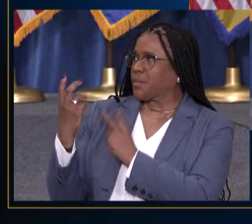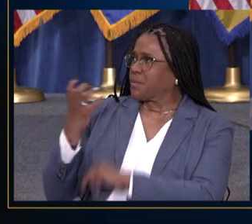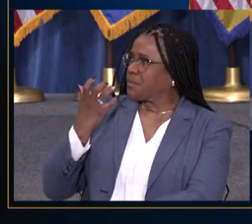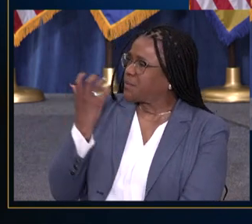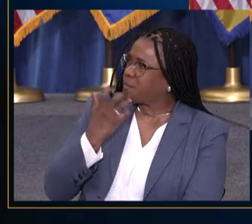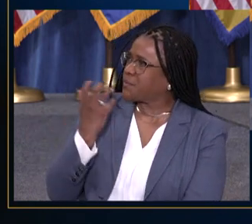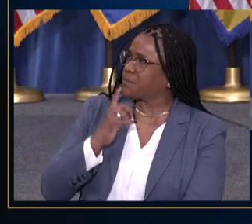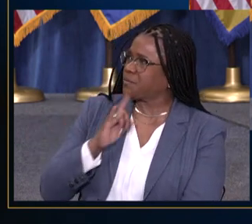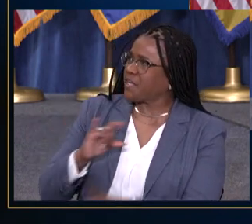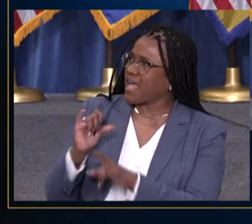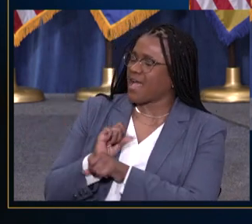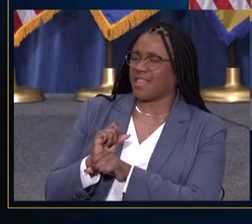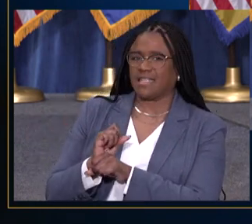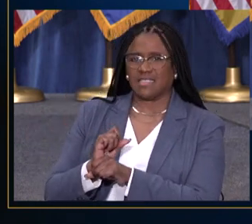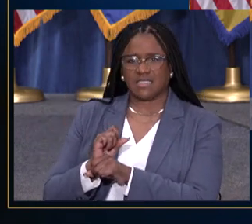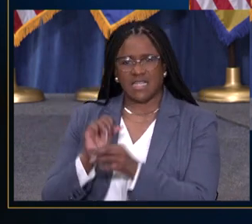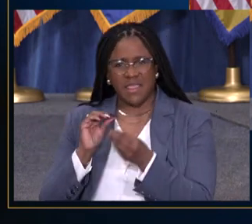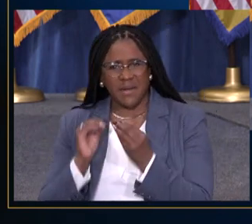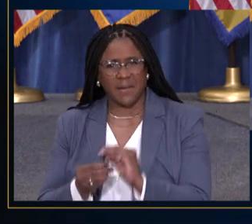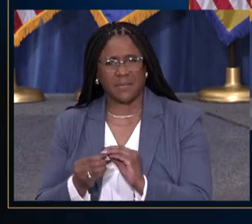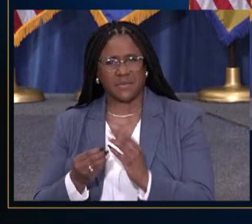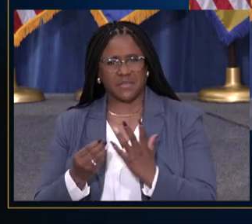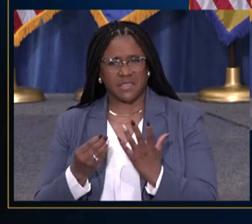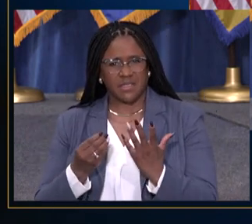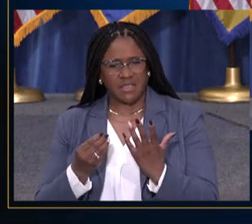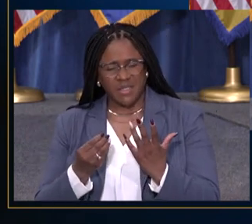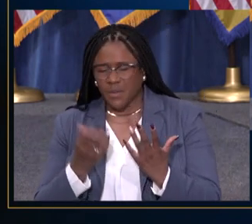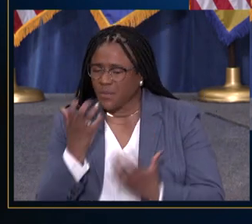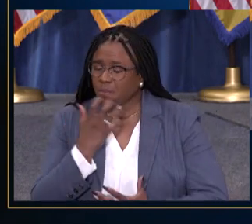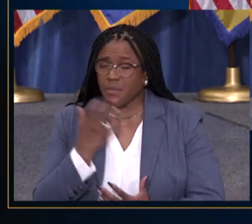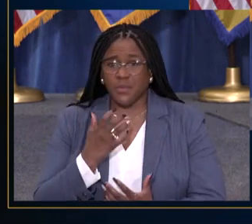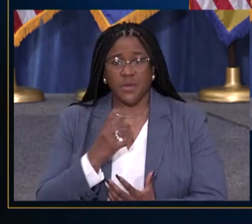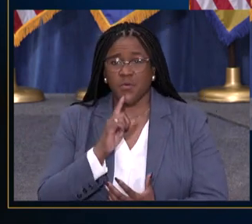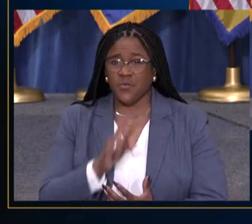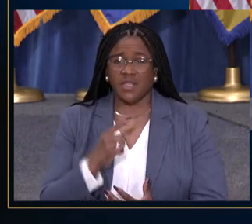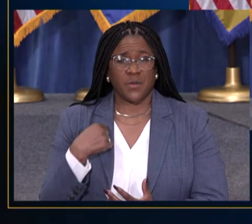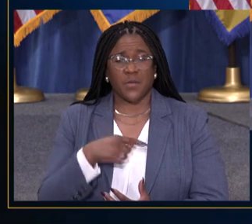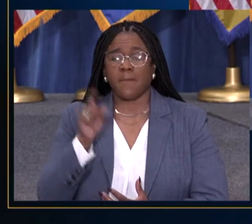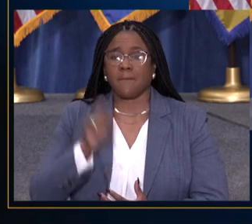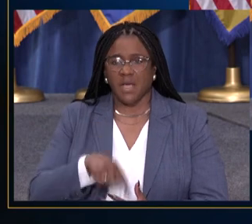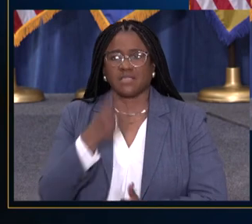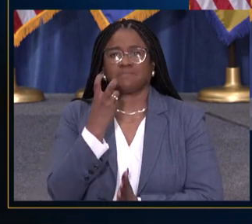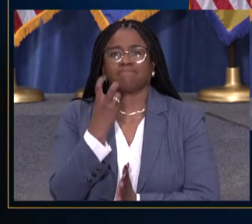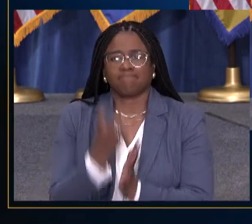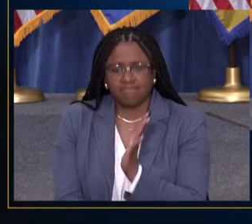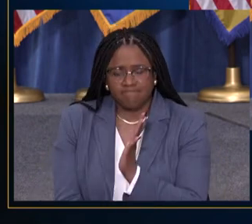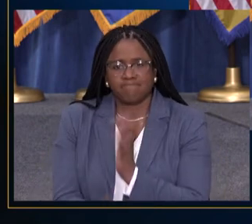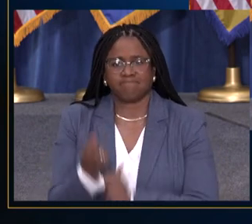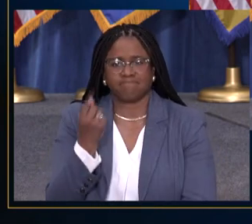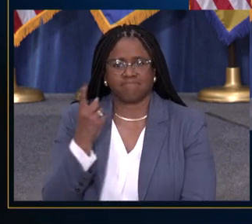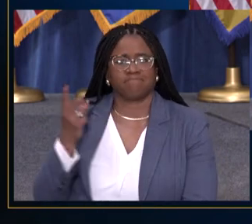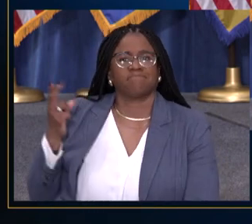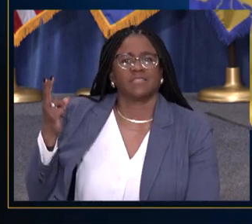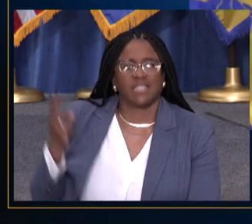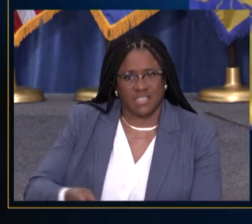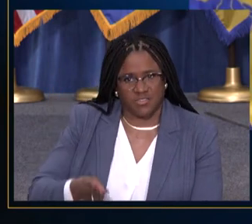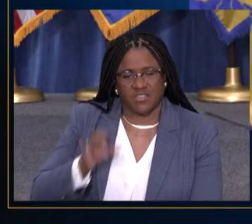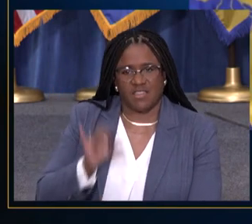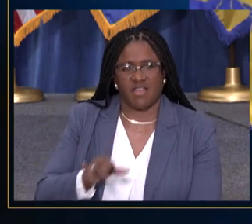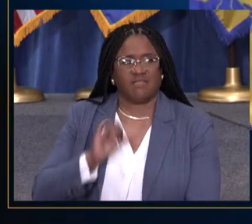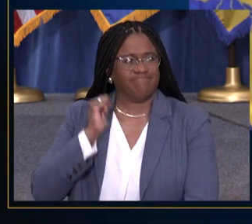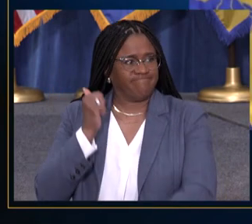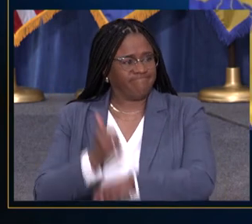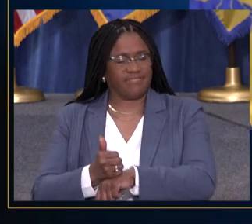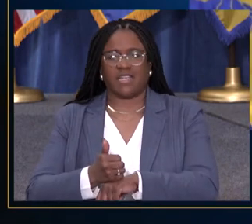that are illuminated in these statistics, it's imperative that we actually delve into the historical underpinnings that shape the